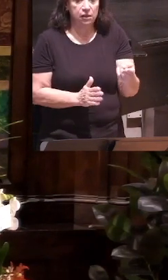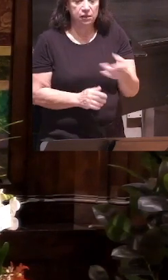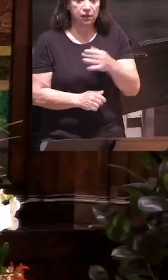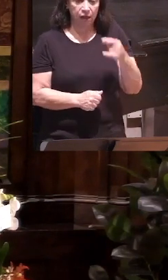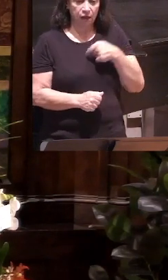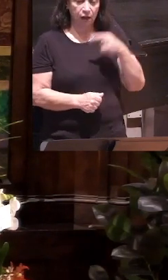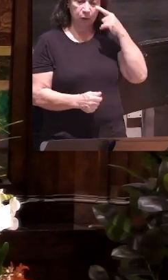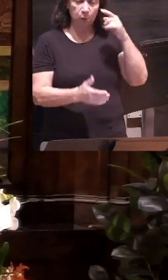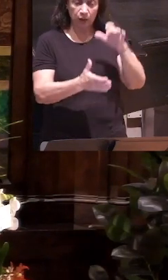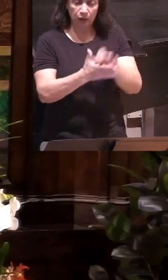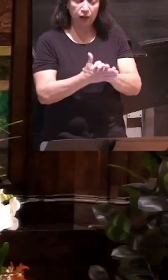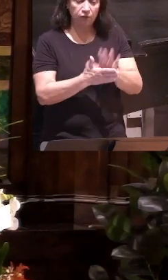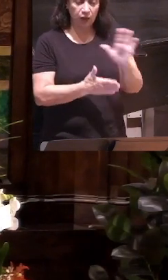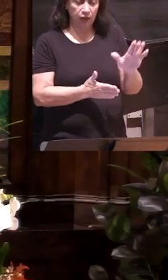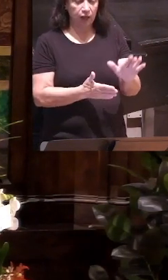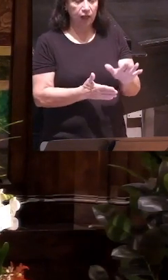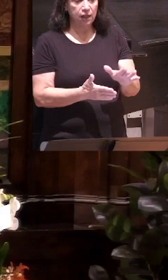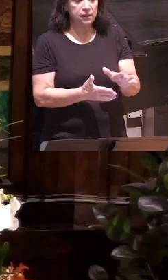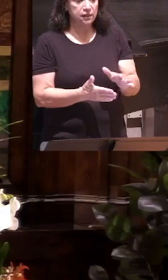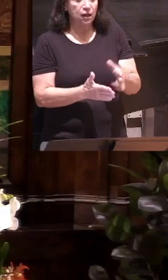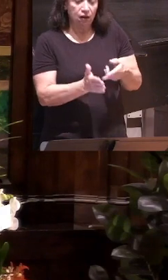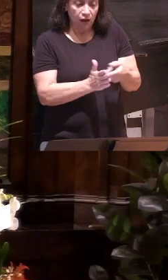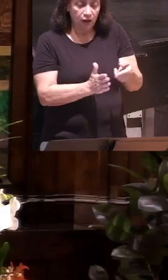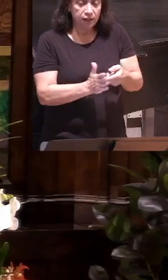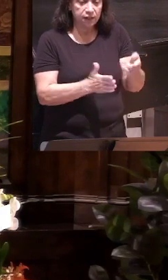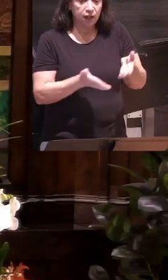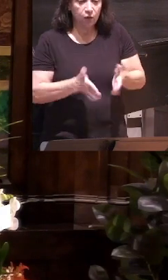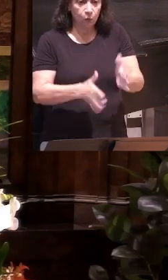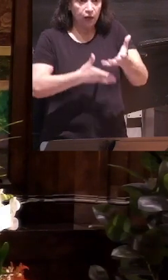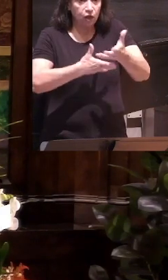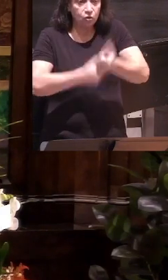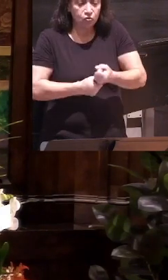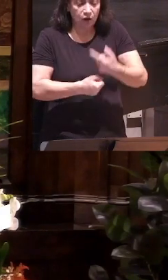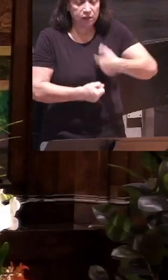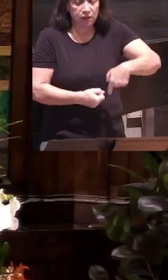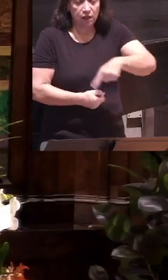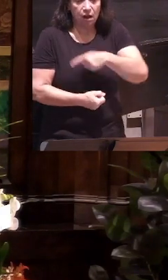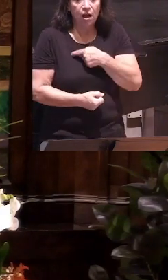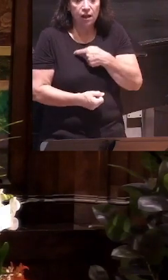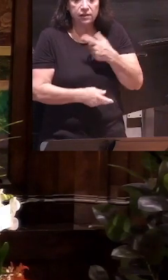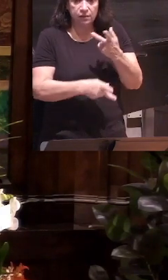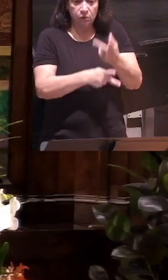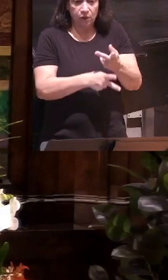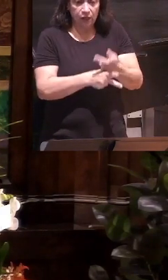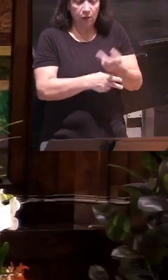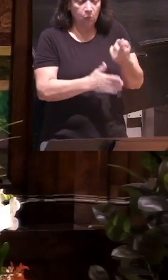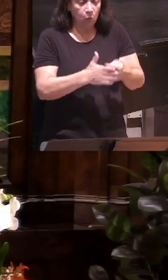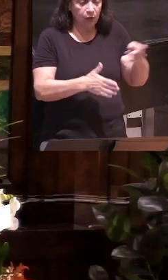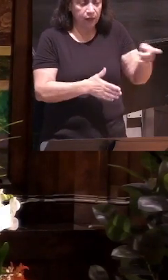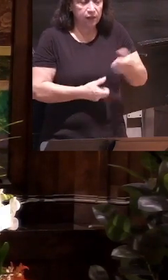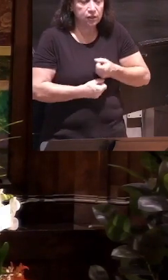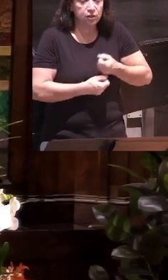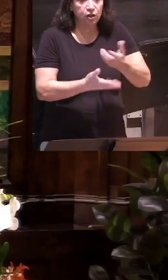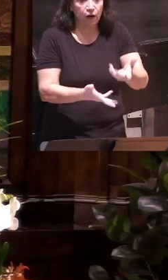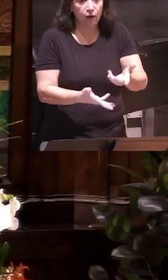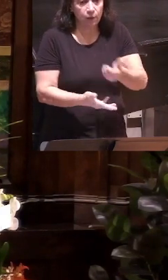I believe that his vulnerability and the way he trusted us to hold what he